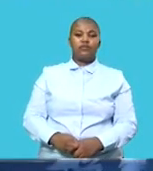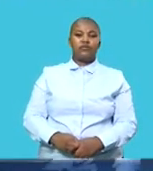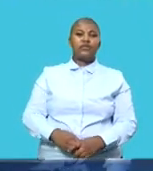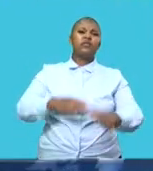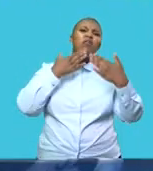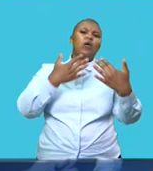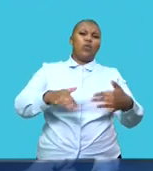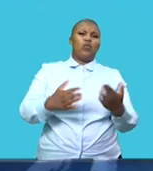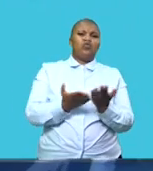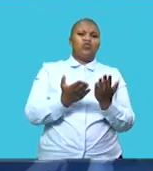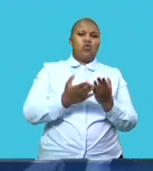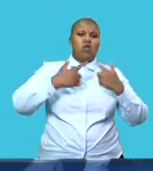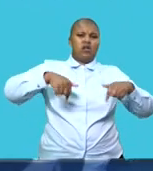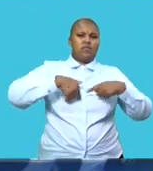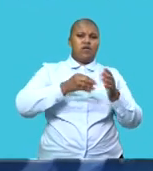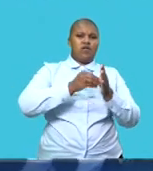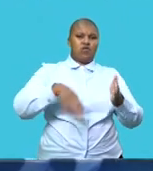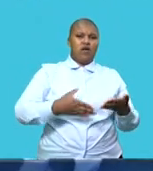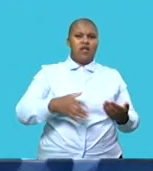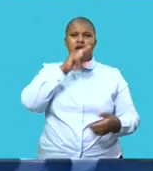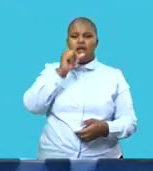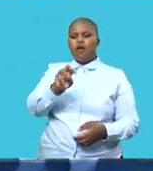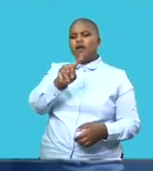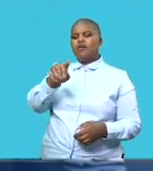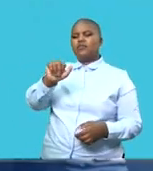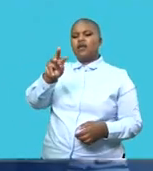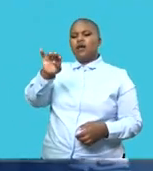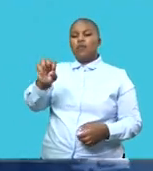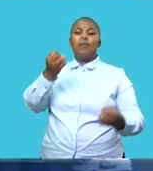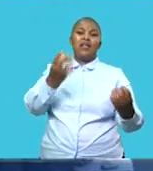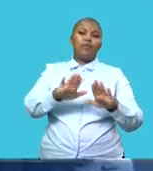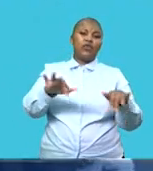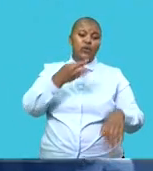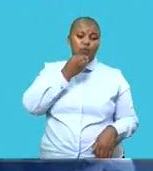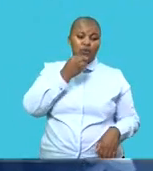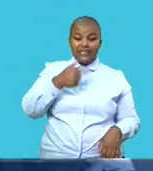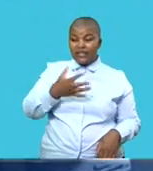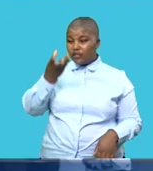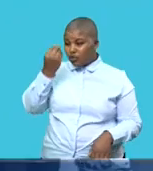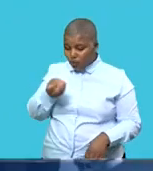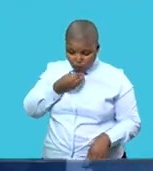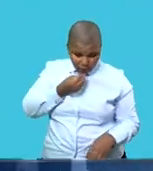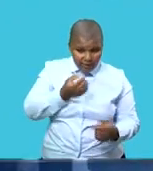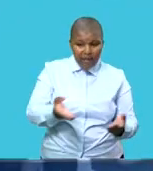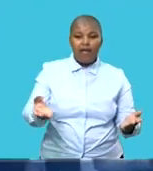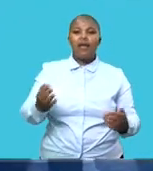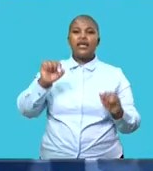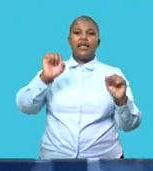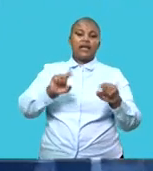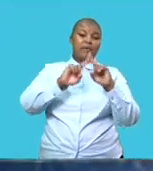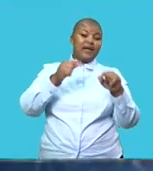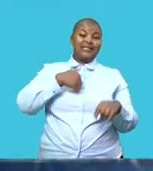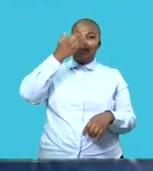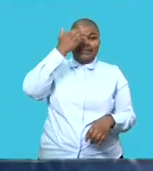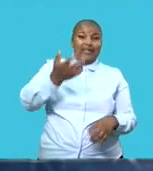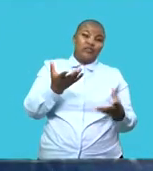iMzamo ngokusinceda for abantwana bethu siphi ukudla. Basikwazile ukuthola lama hamper because asiyazi ukuthi besabayini